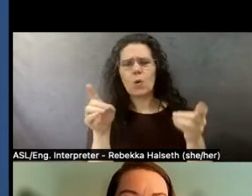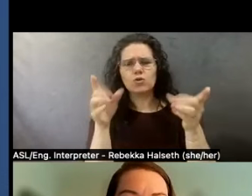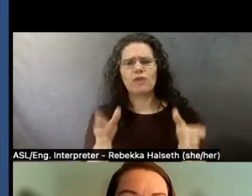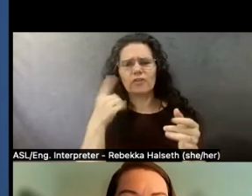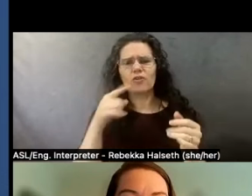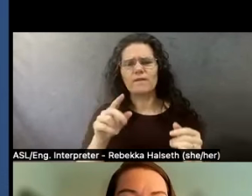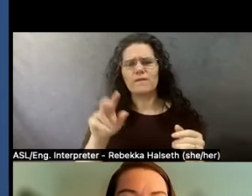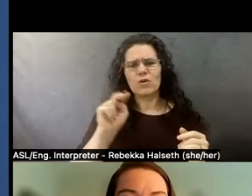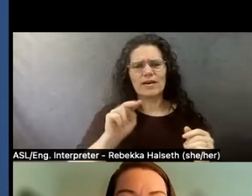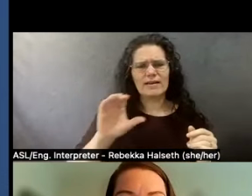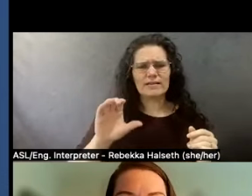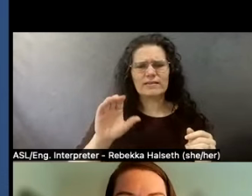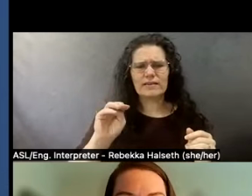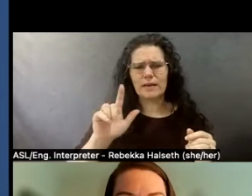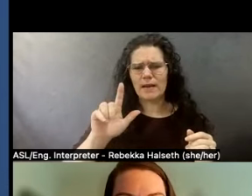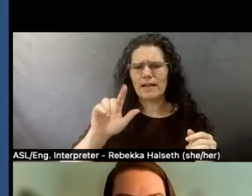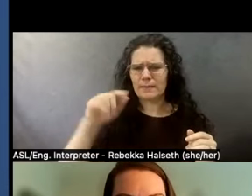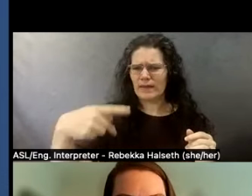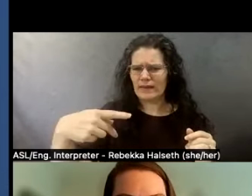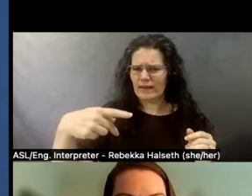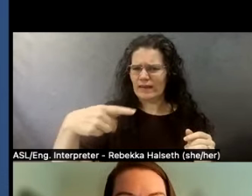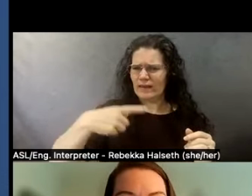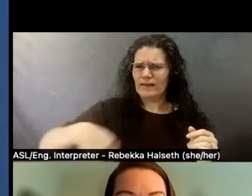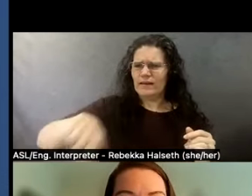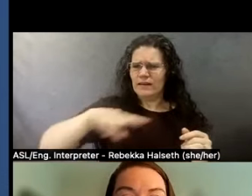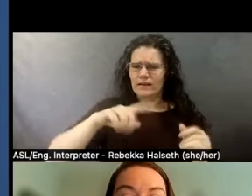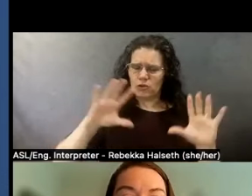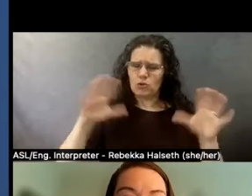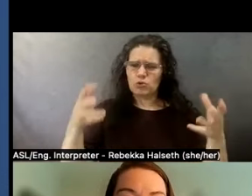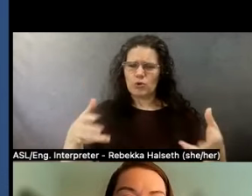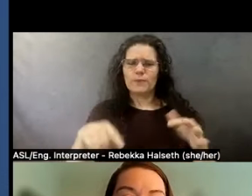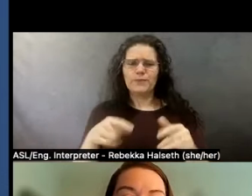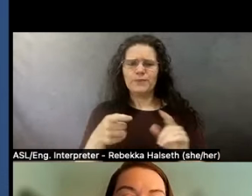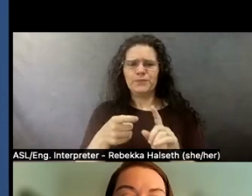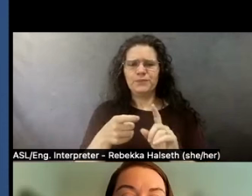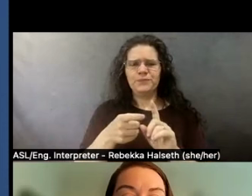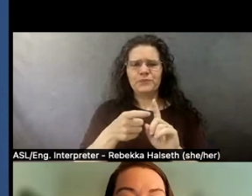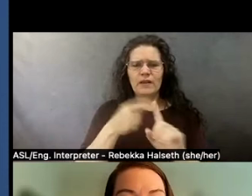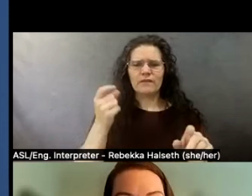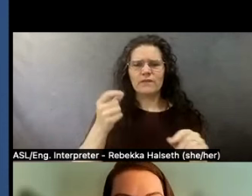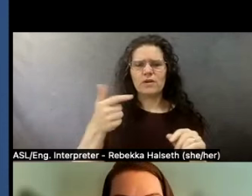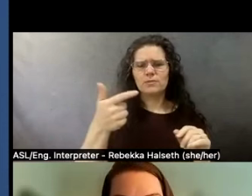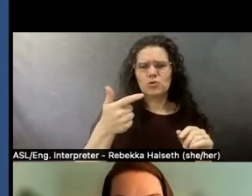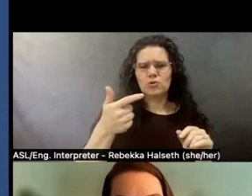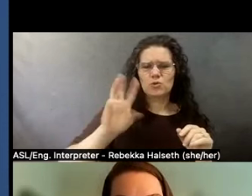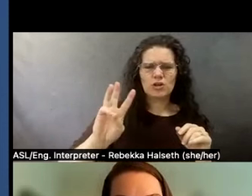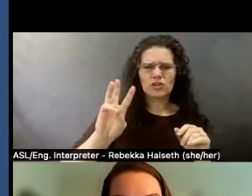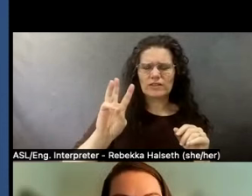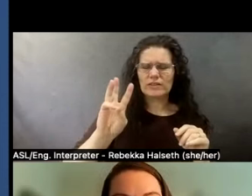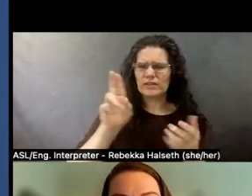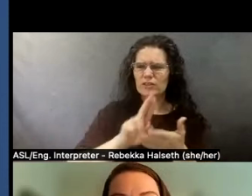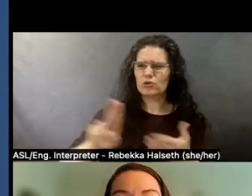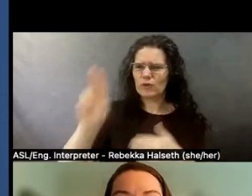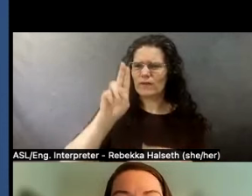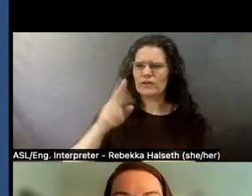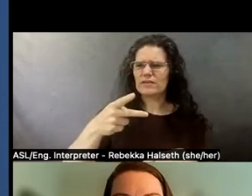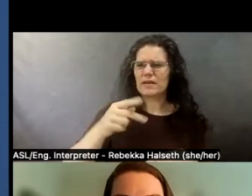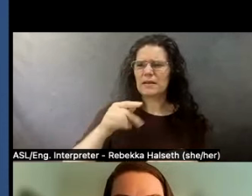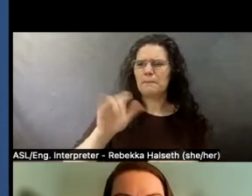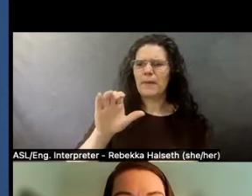the National Center for Medical Legal Partnership at the Milken Institute School of Public Health at George